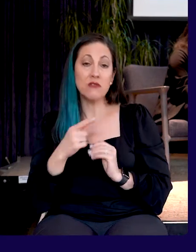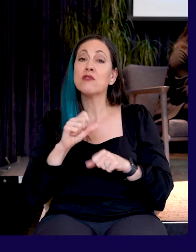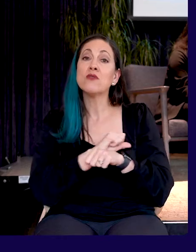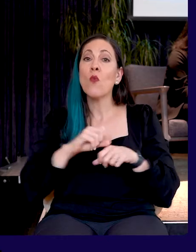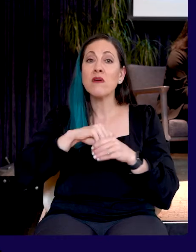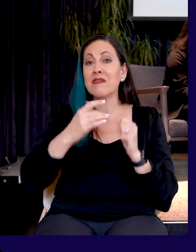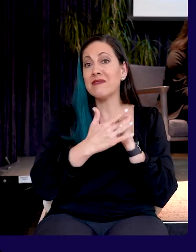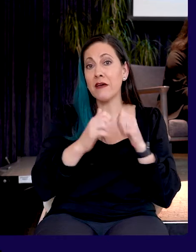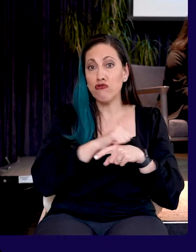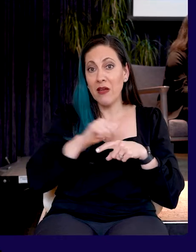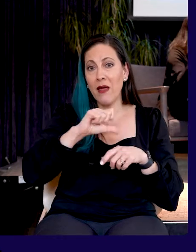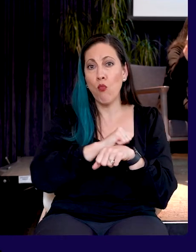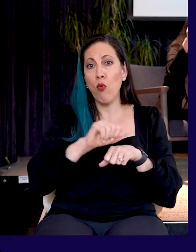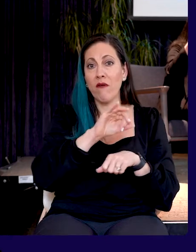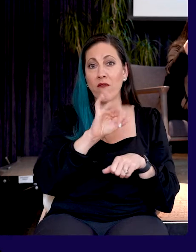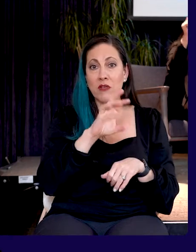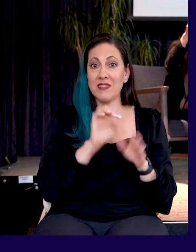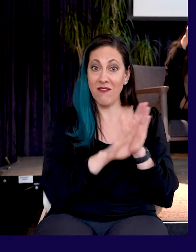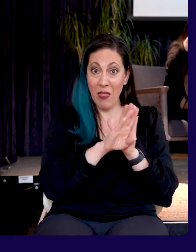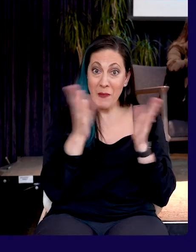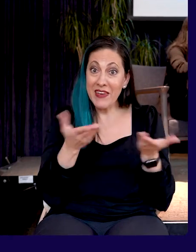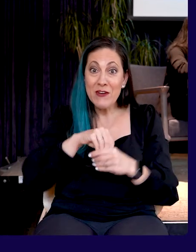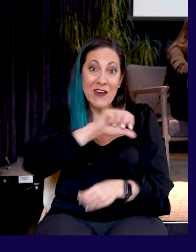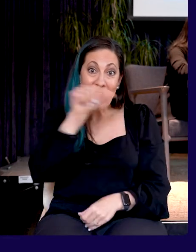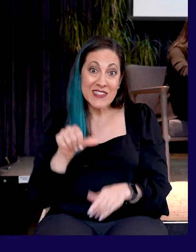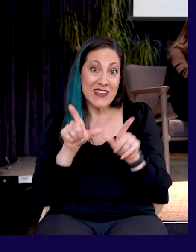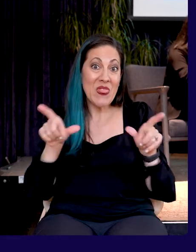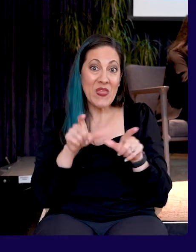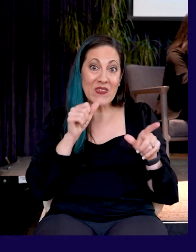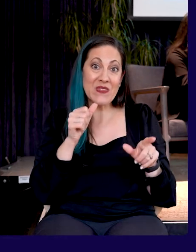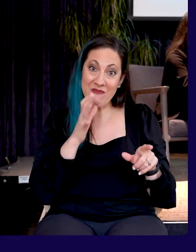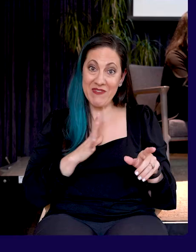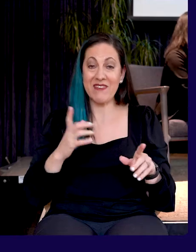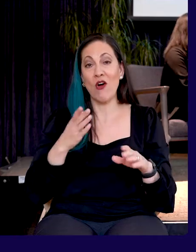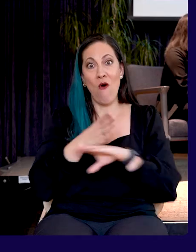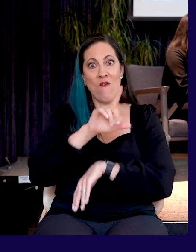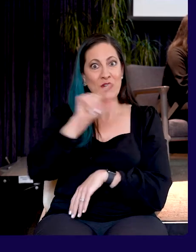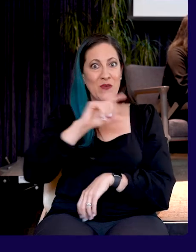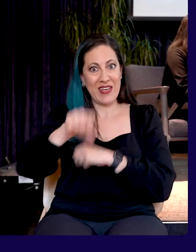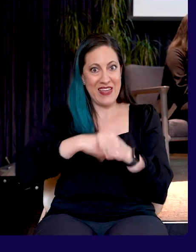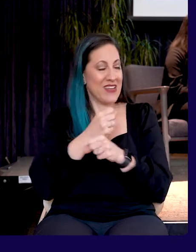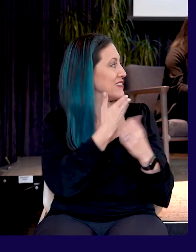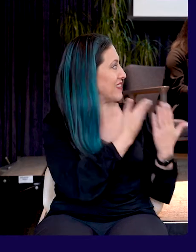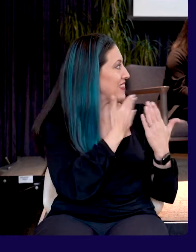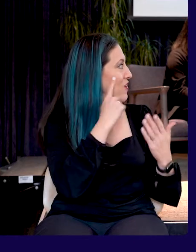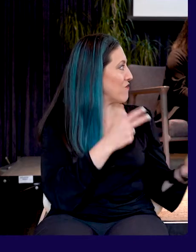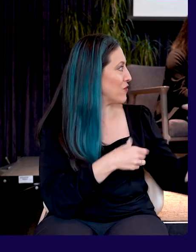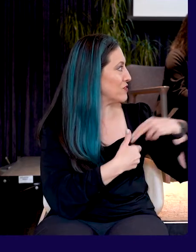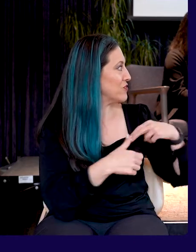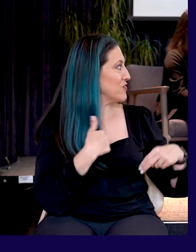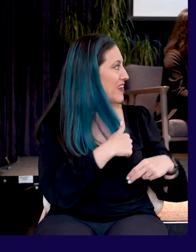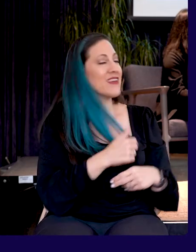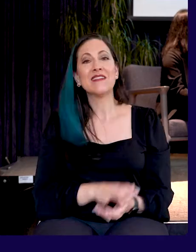technical training and workforce development here in Austin, local, for over 20 years. Thanks for being here,